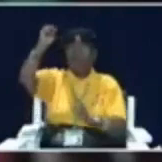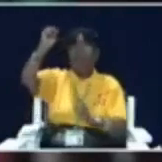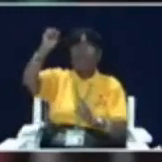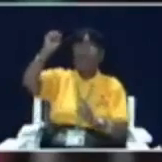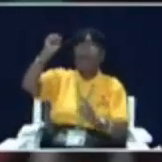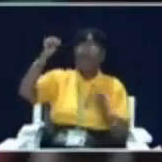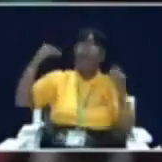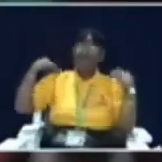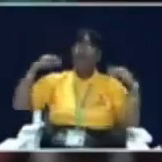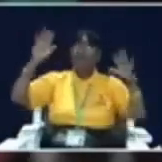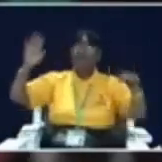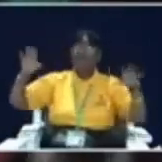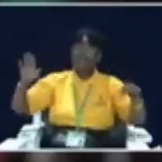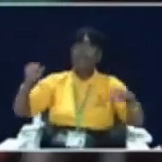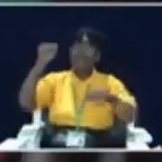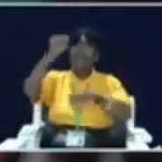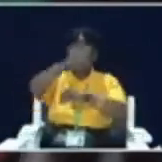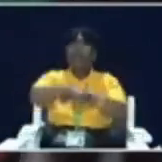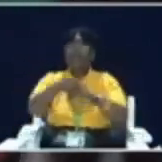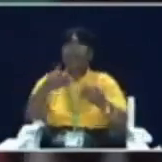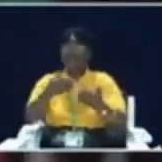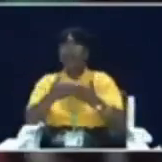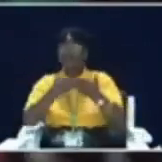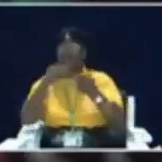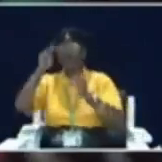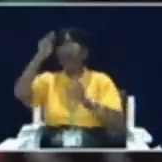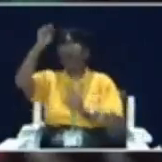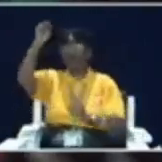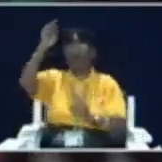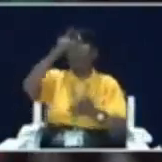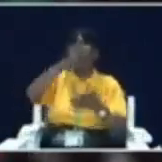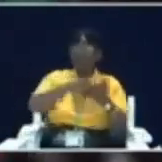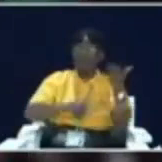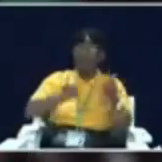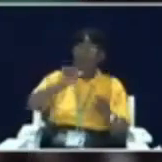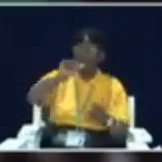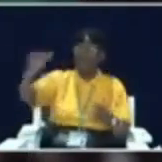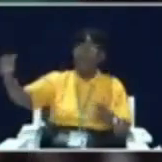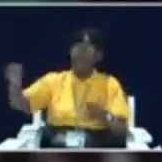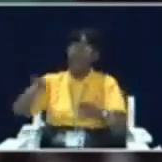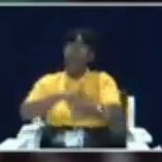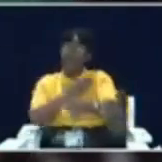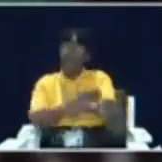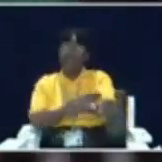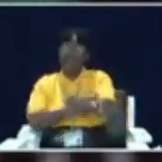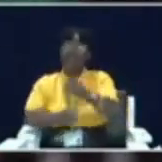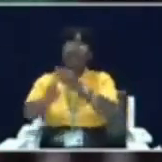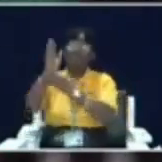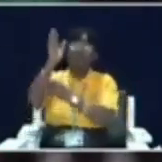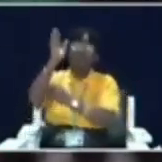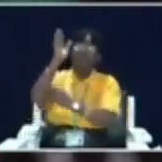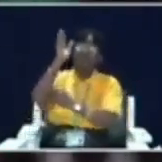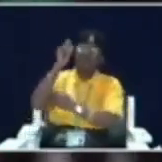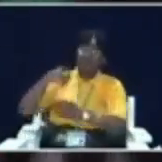adore. Angels bow before Him. What a mighty